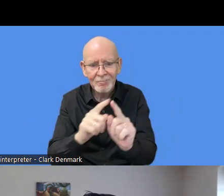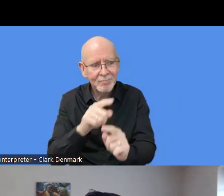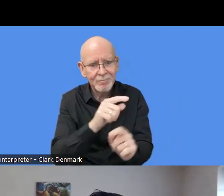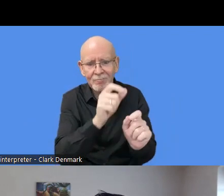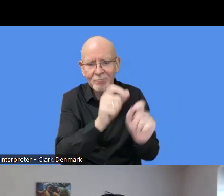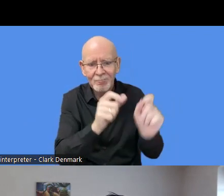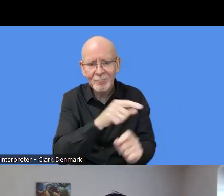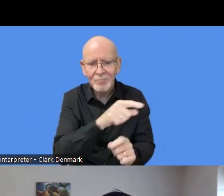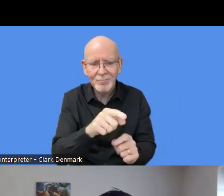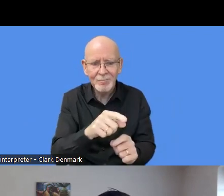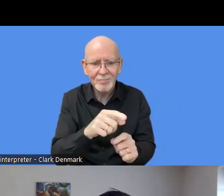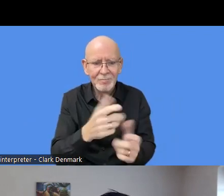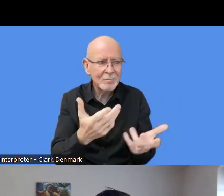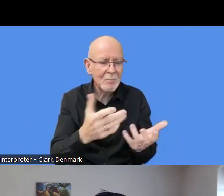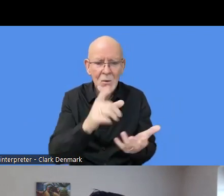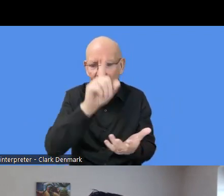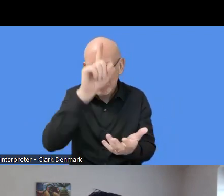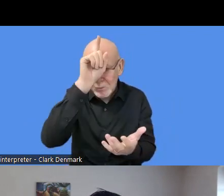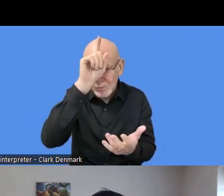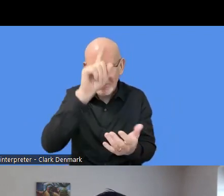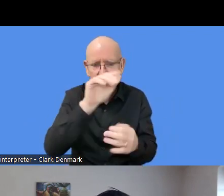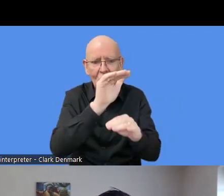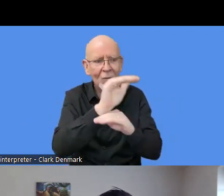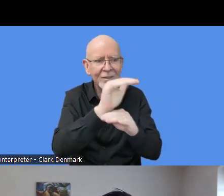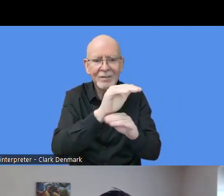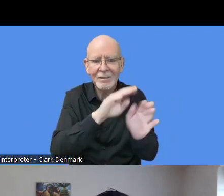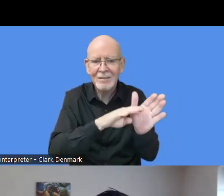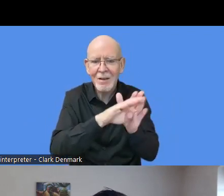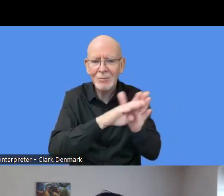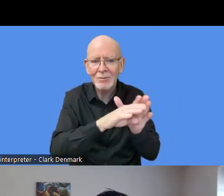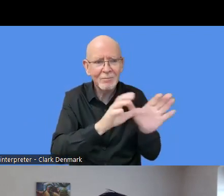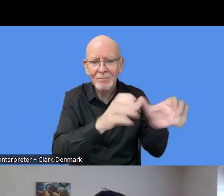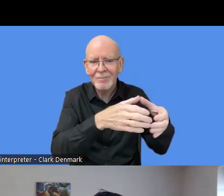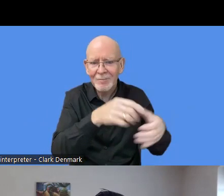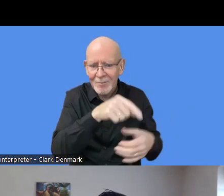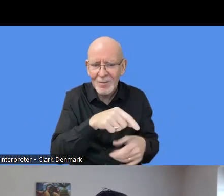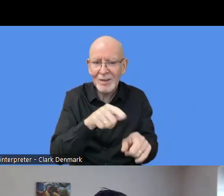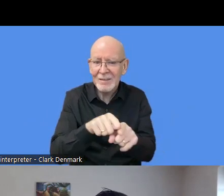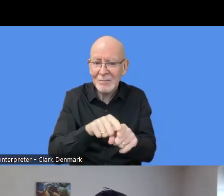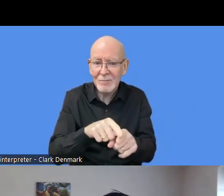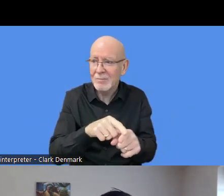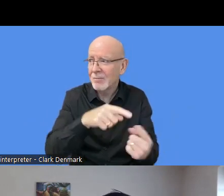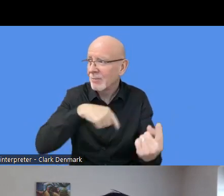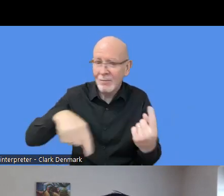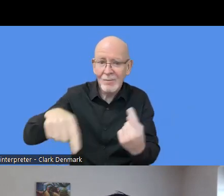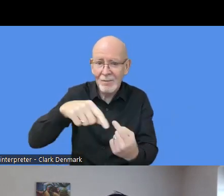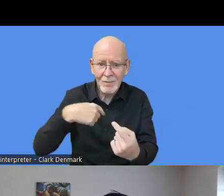Scaling Solutions project. So I'm very interested in finding things that can work across all of the different countries that we